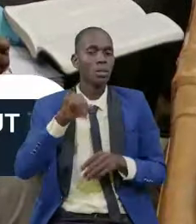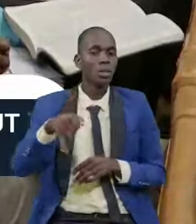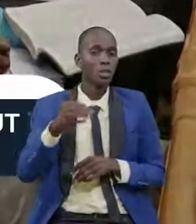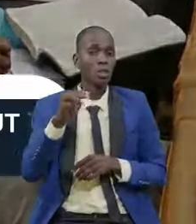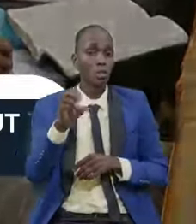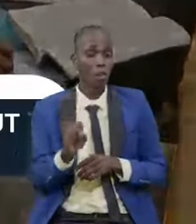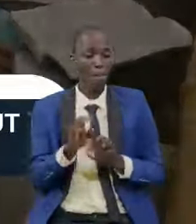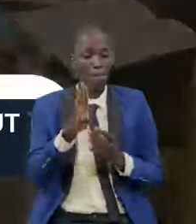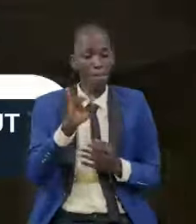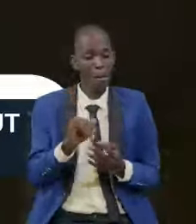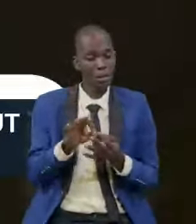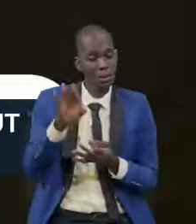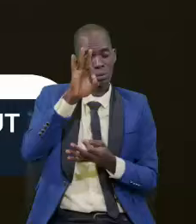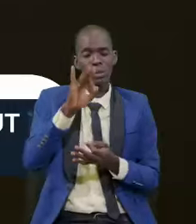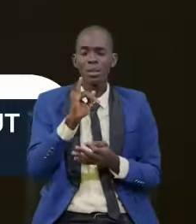Spirit, is